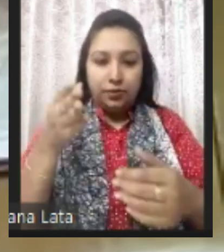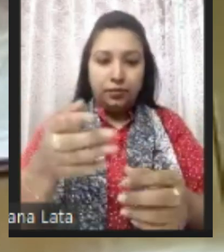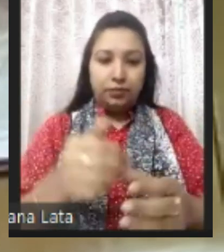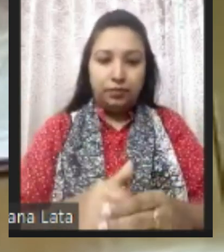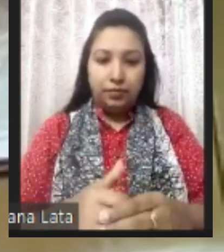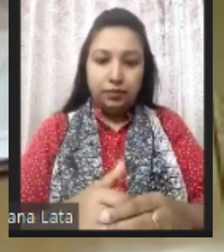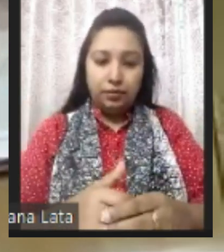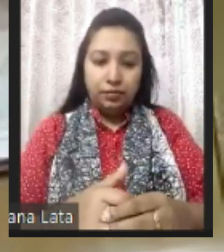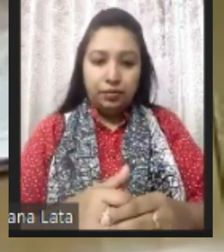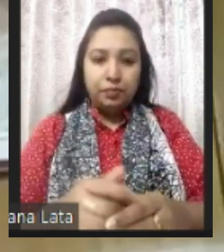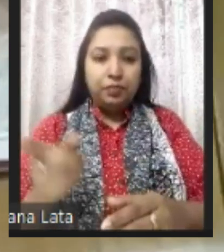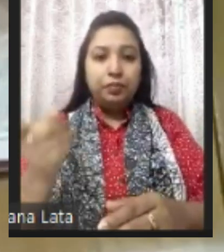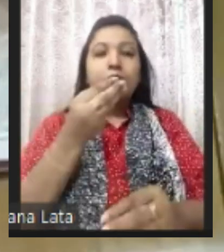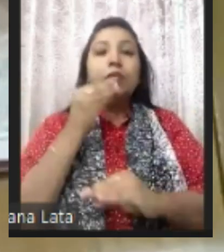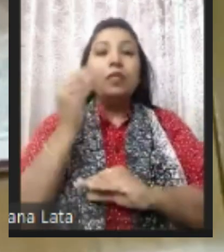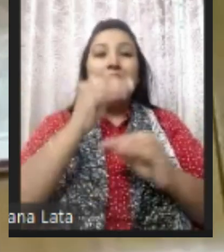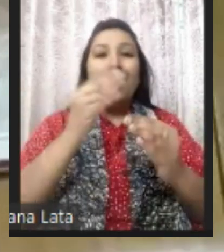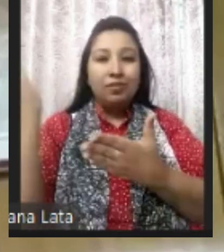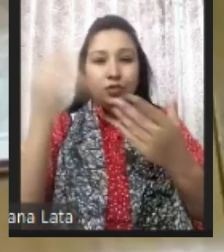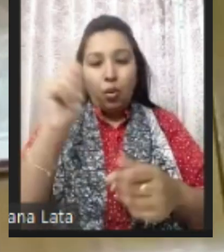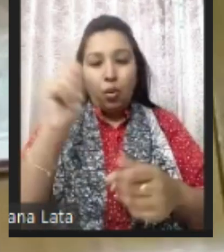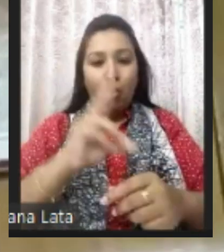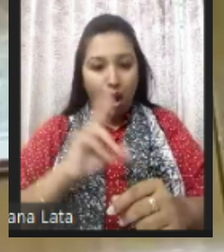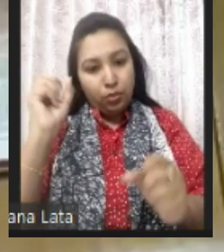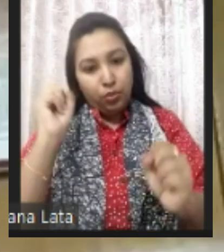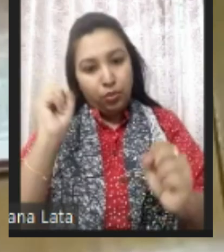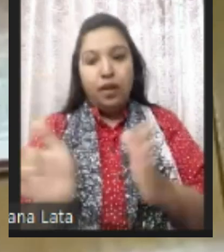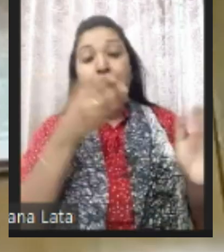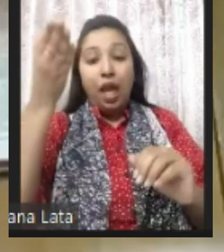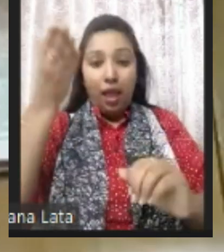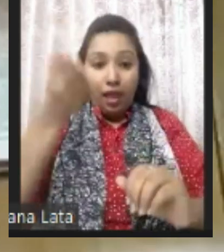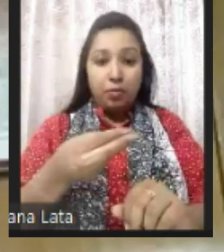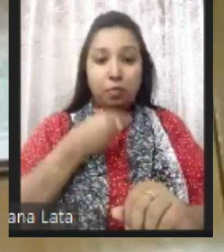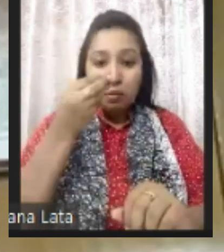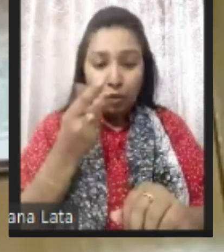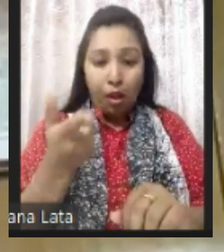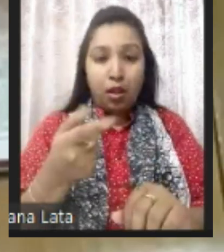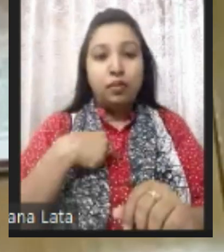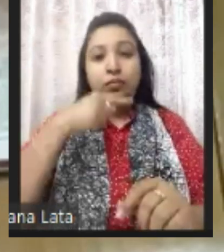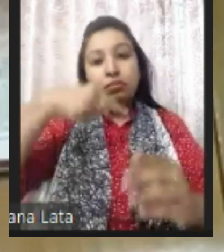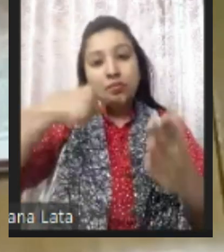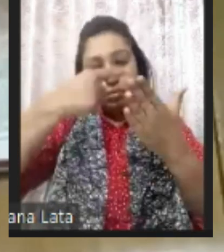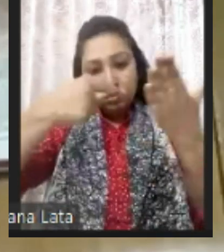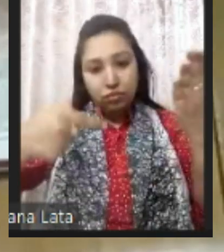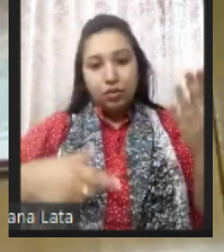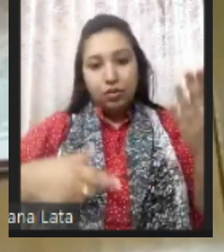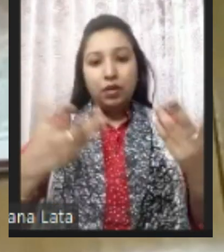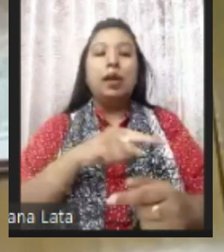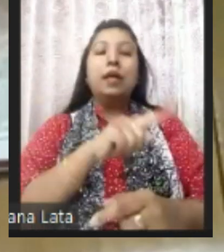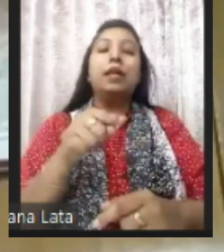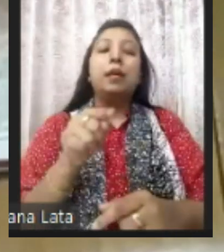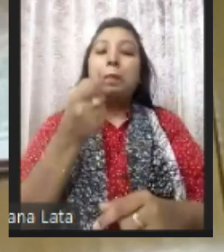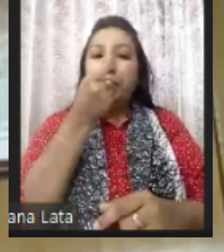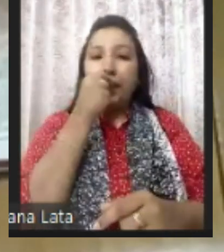left, distinguished keynote speakers and panelists, moderators, ladies and